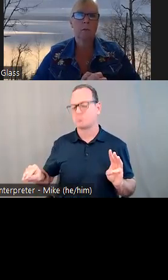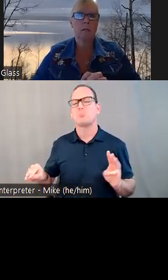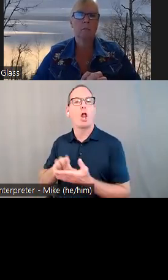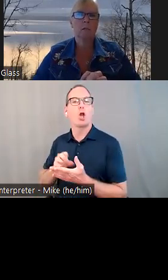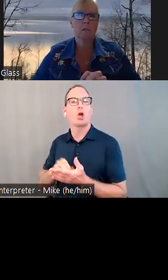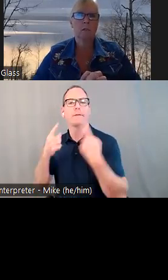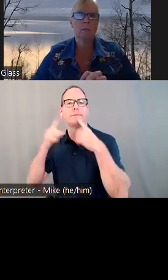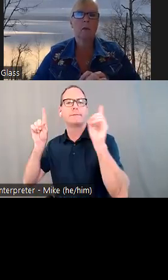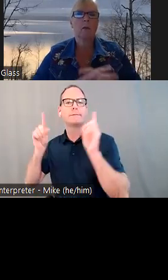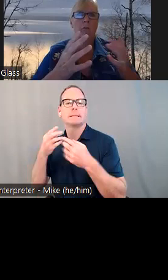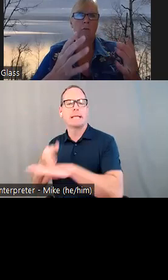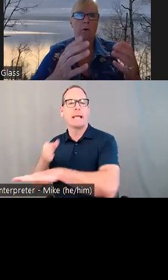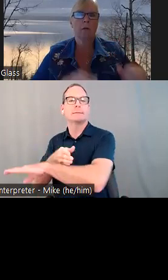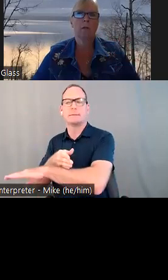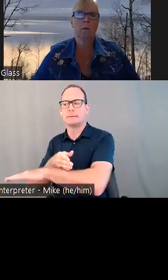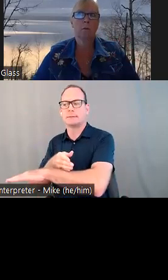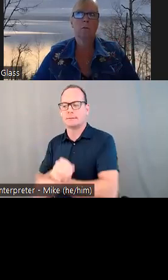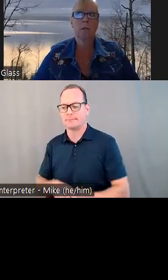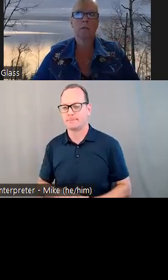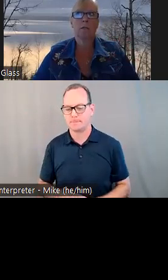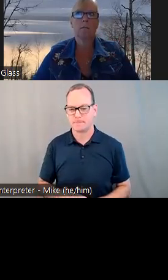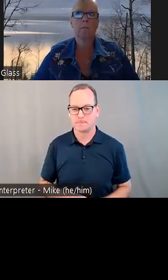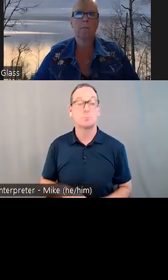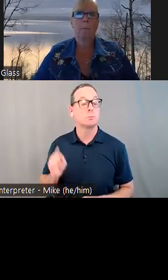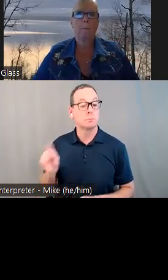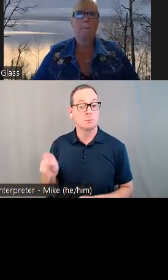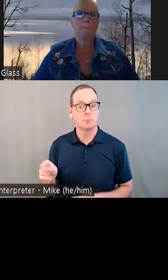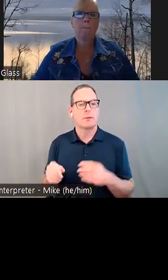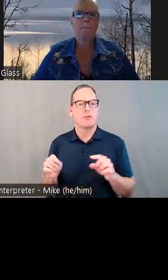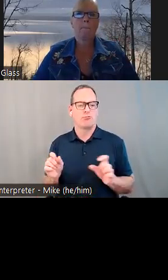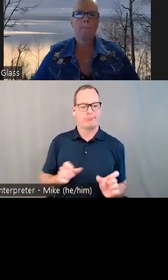performance management system for those 2 measures.